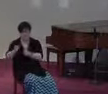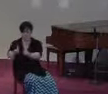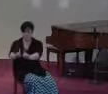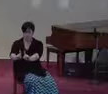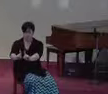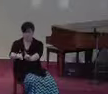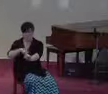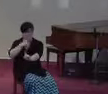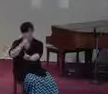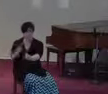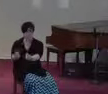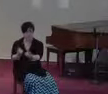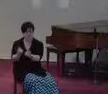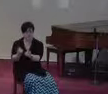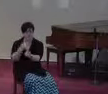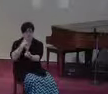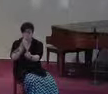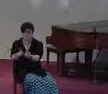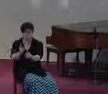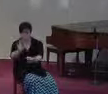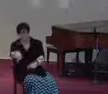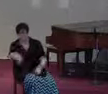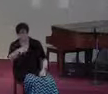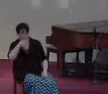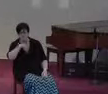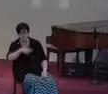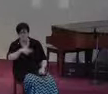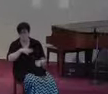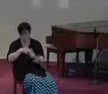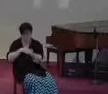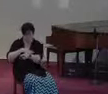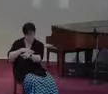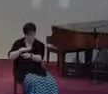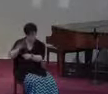"Woman, here is your son."